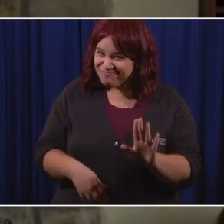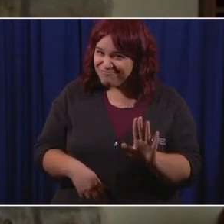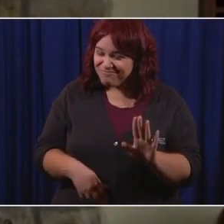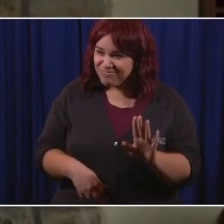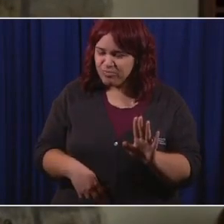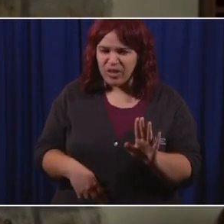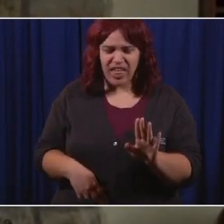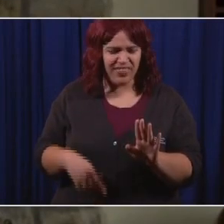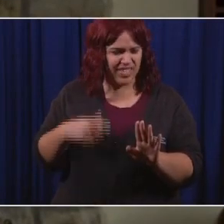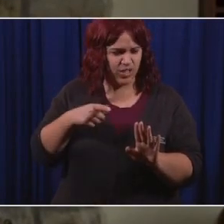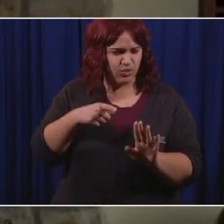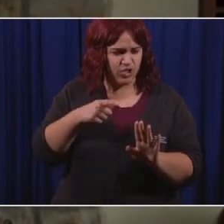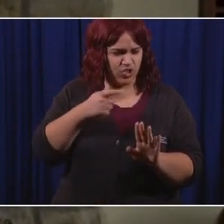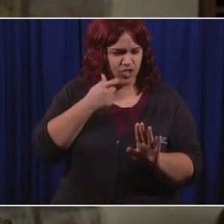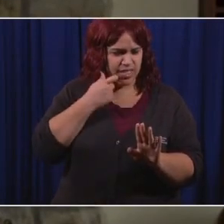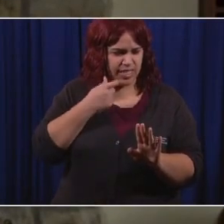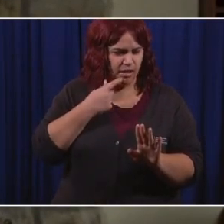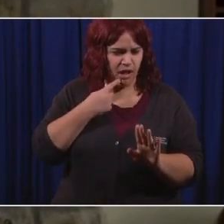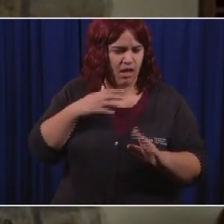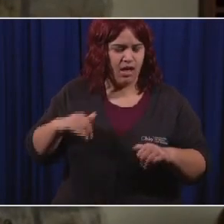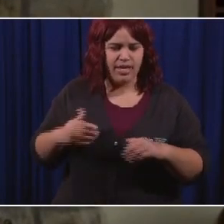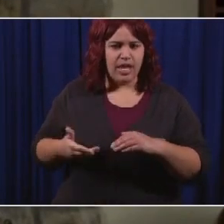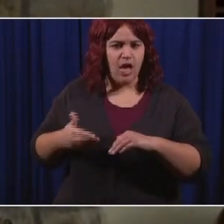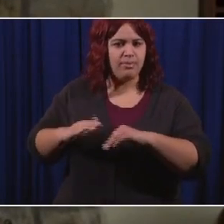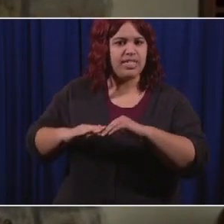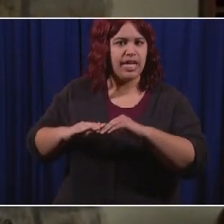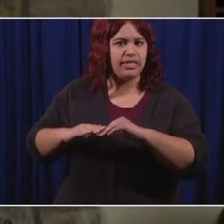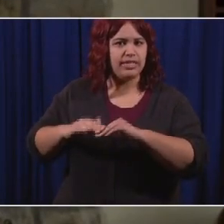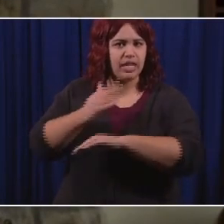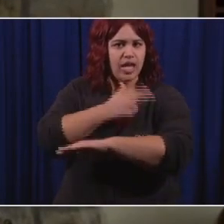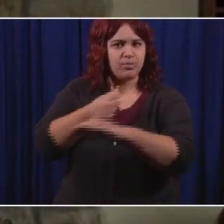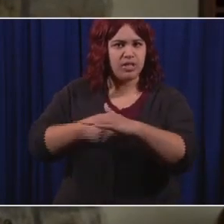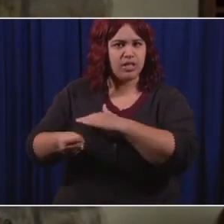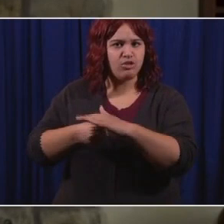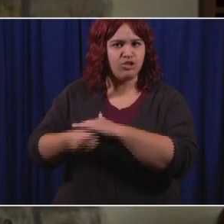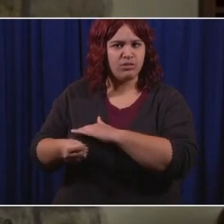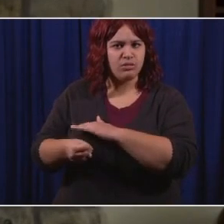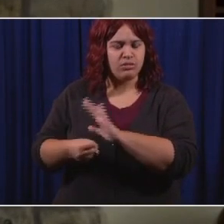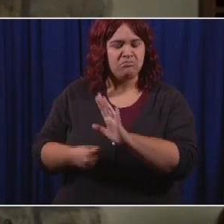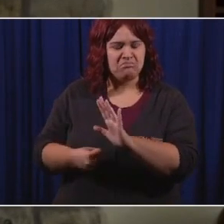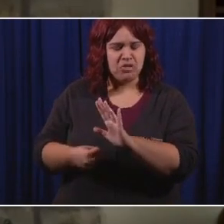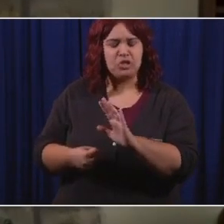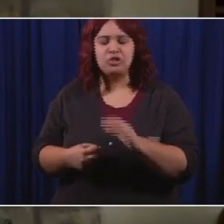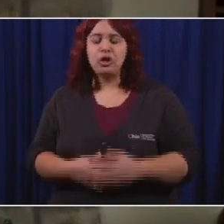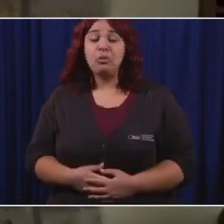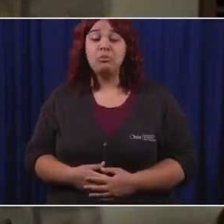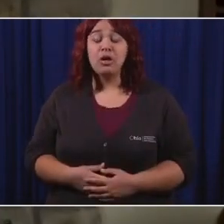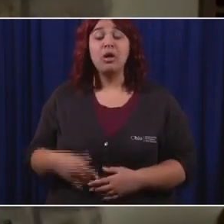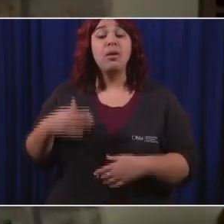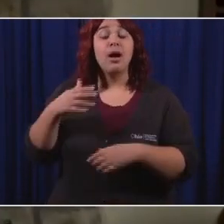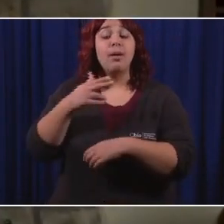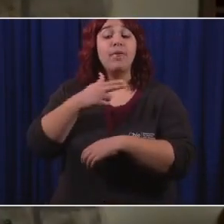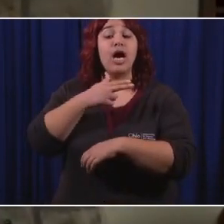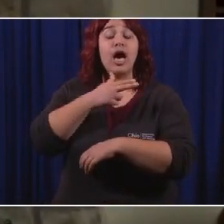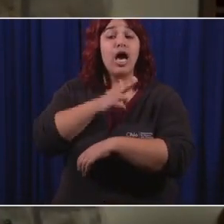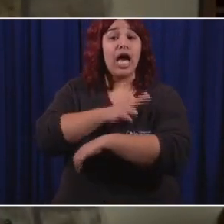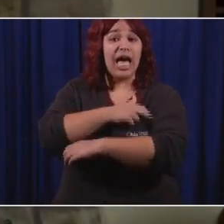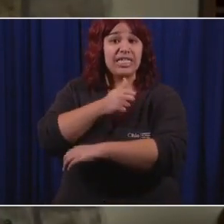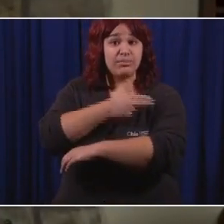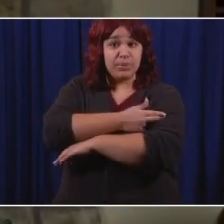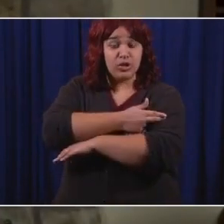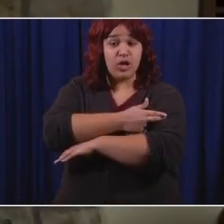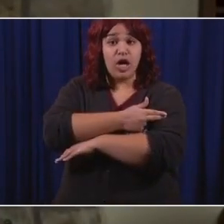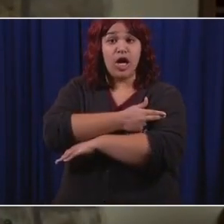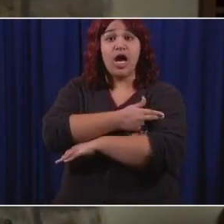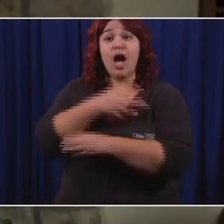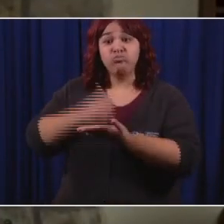actually, I think you just said not an uptick in COVID hospitalizations. We continue to see hospital utilization drop